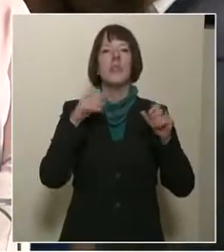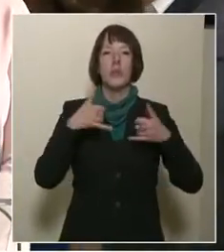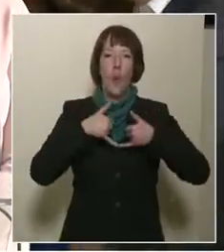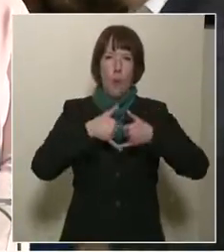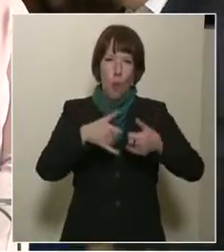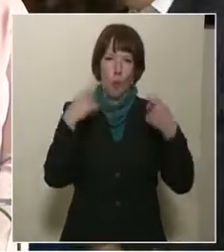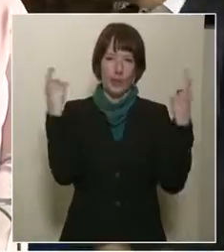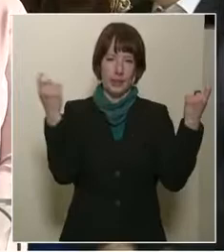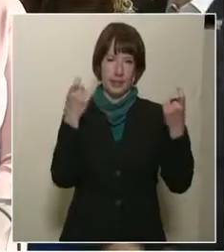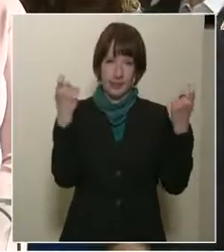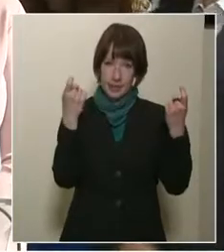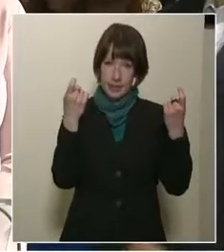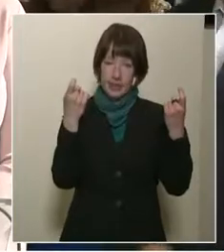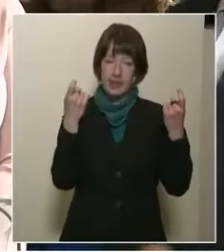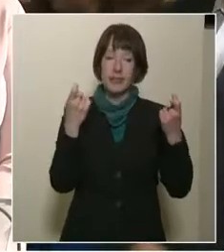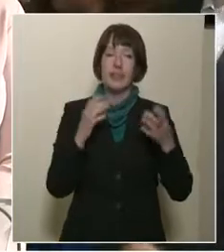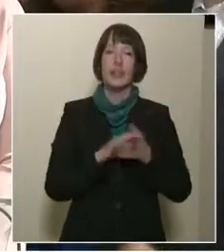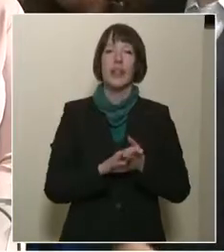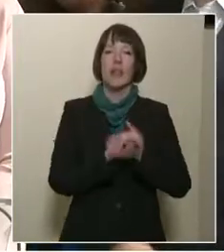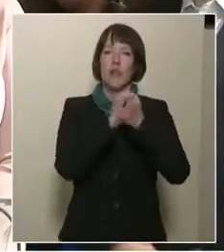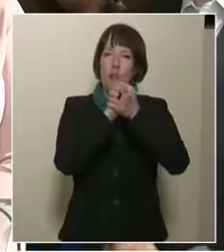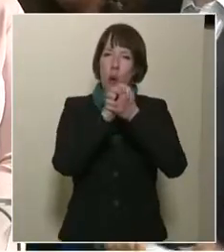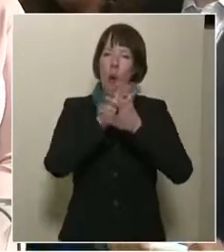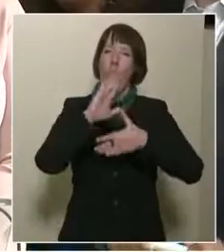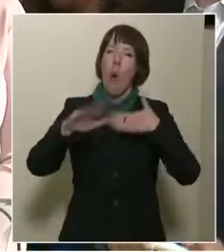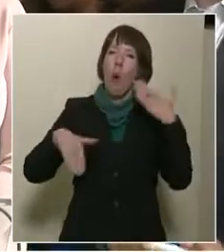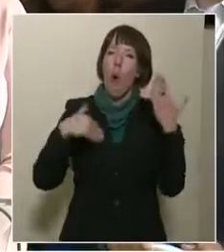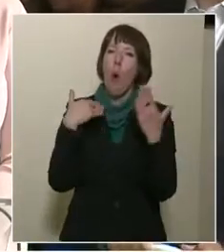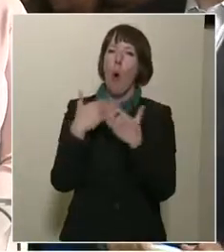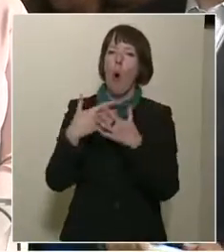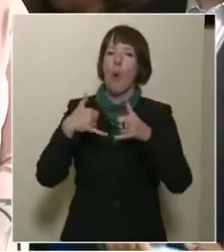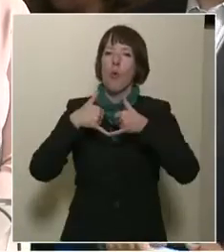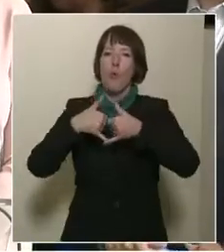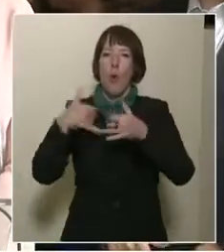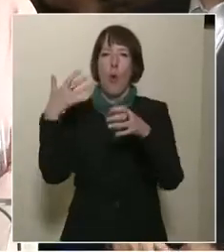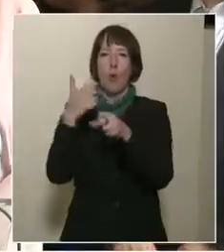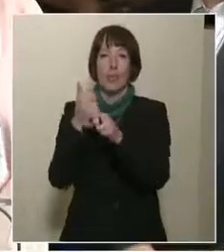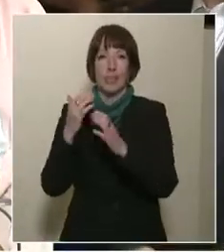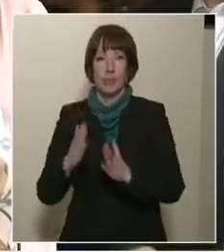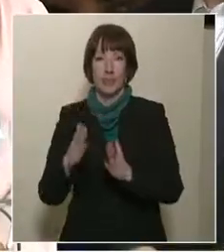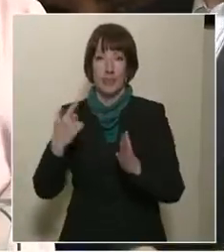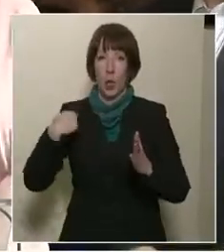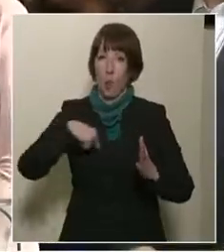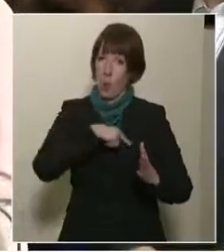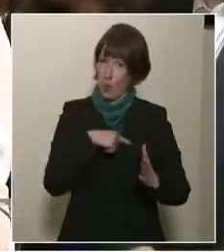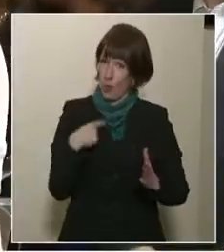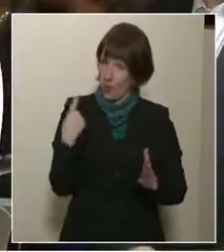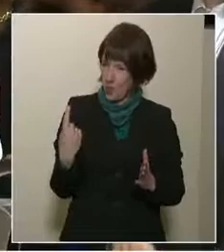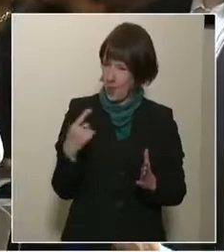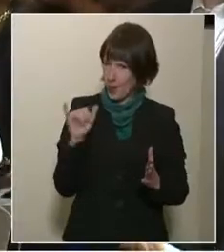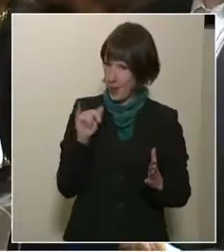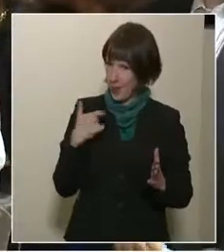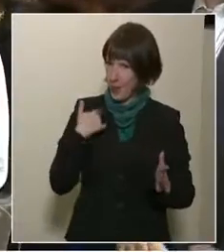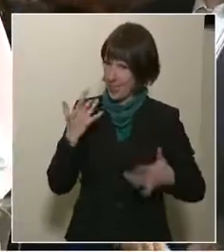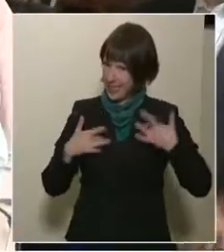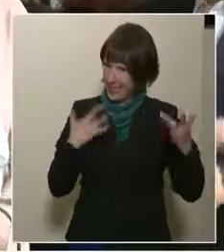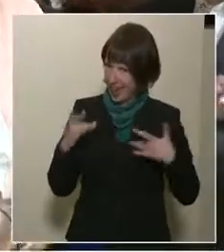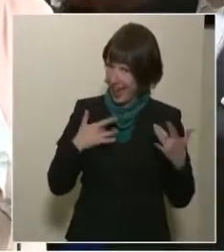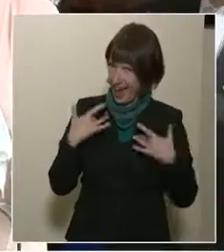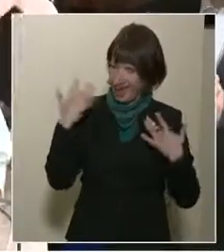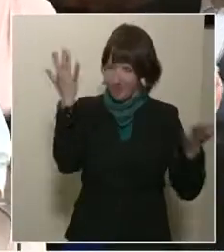ceremony here. Congratulations to all the recipients. We are one of them, so we are also very, very excited about